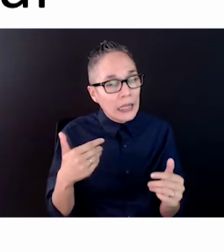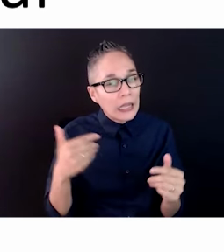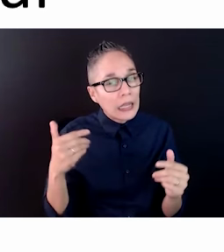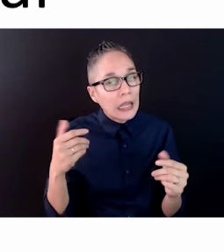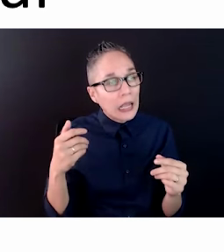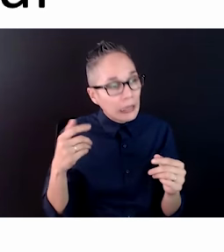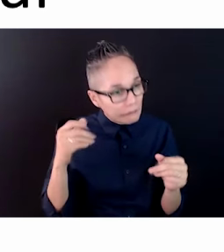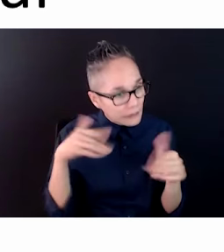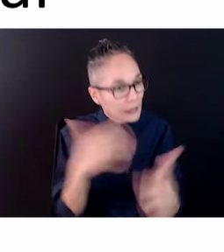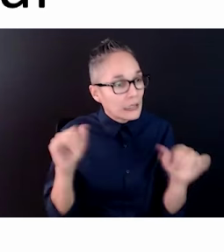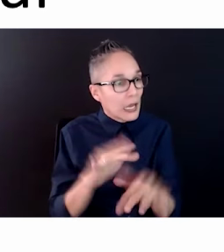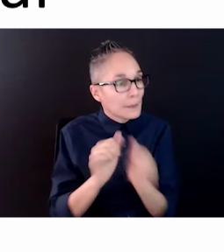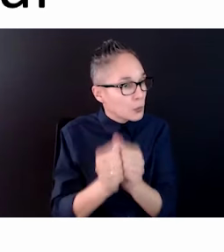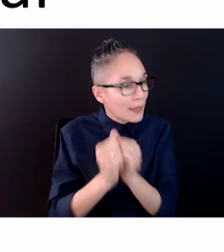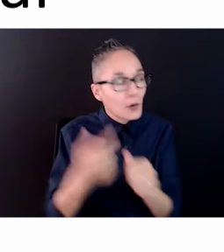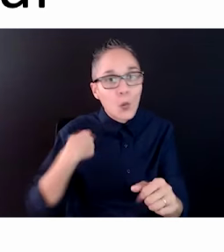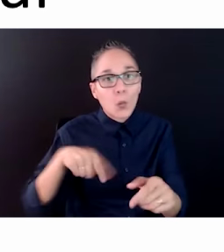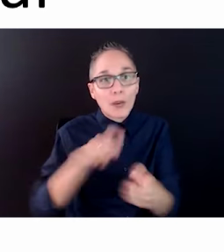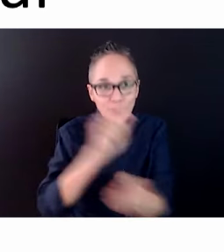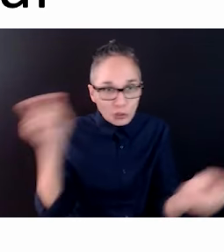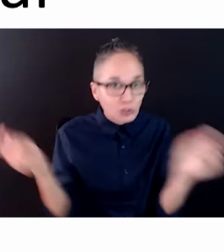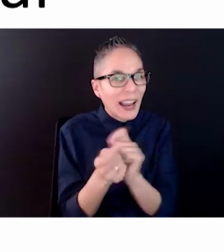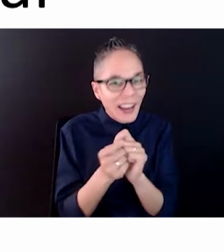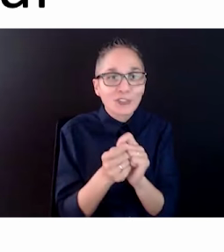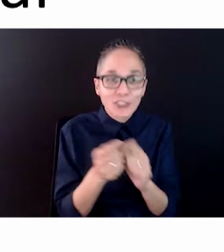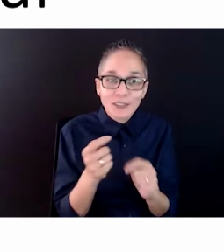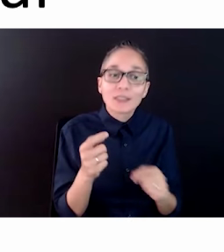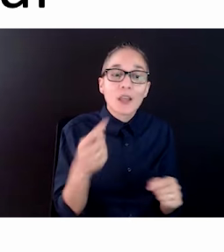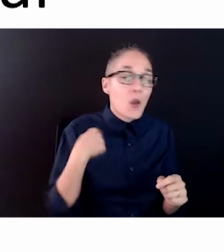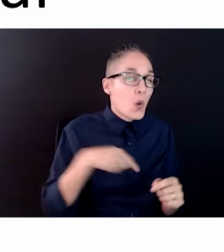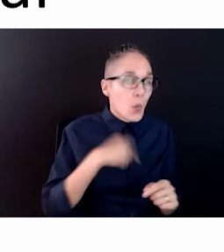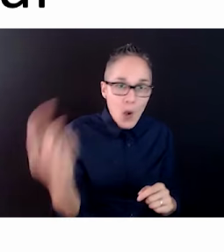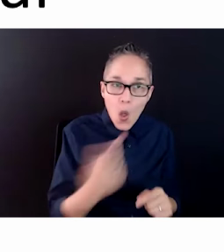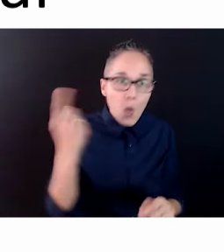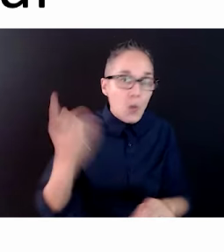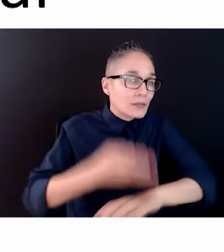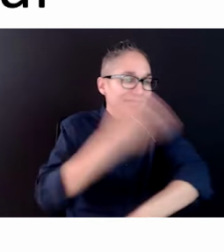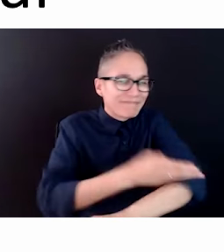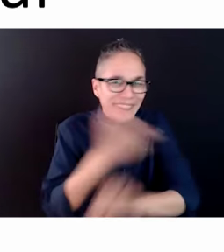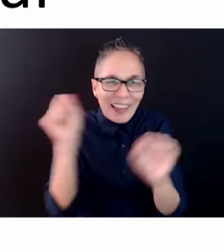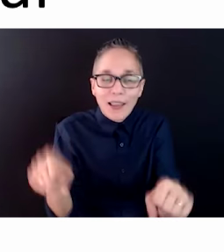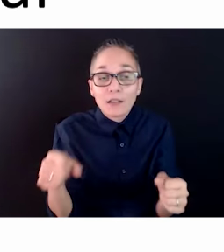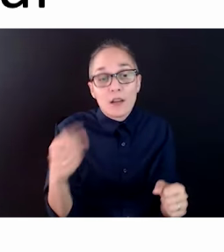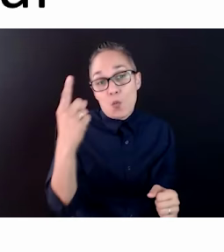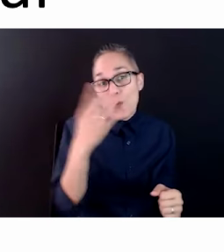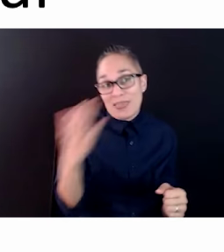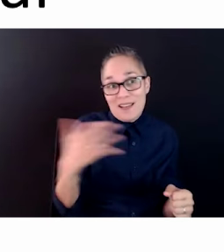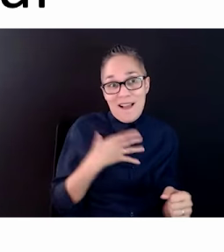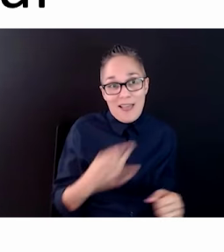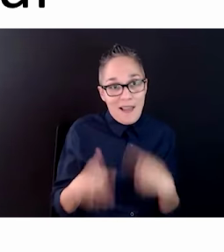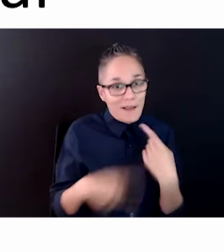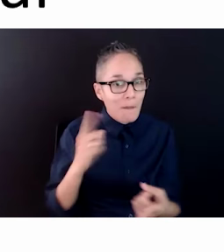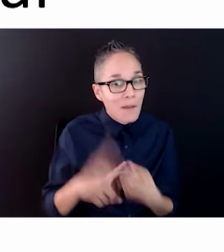made changes. And I want everybody to hear that sound. We have made changes. We can always do better. You know what? One of the things I did love